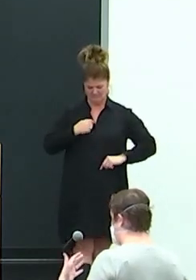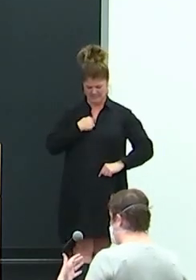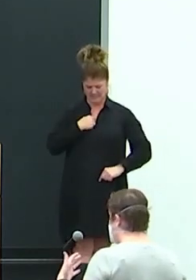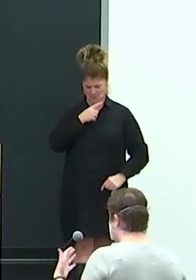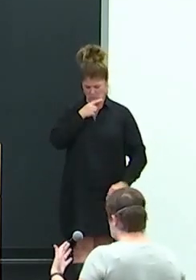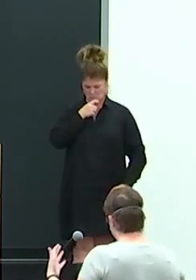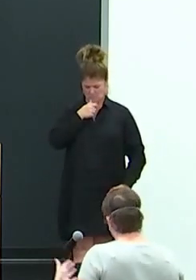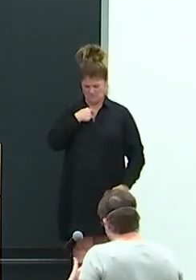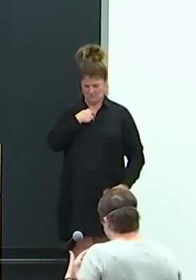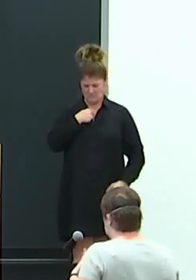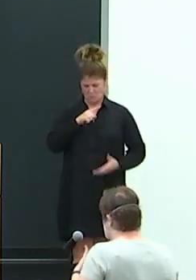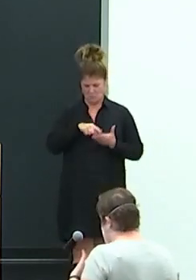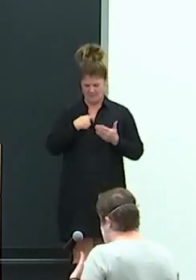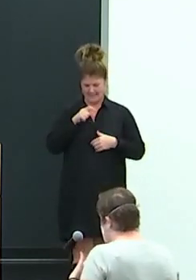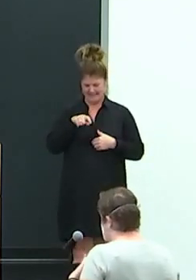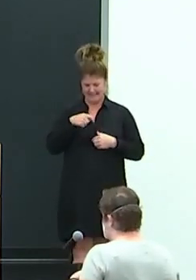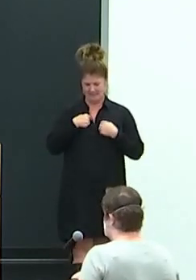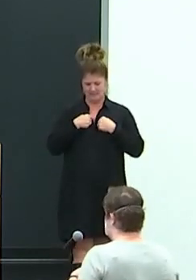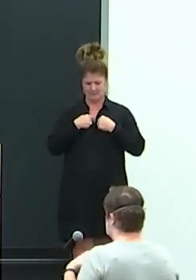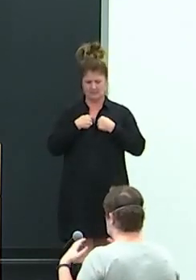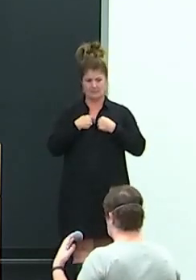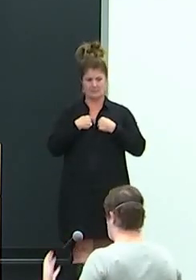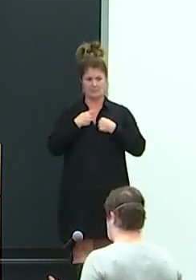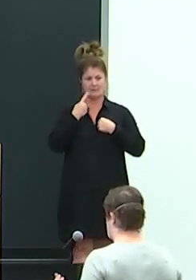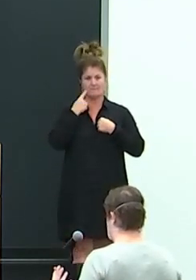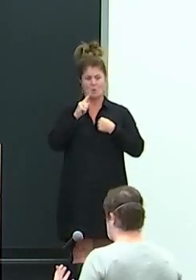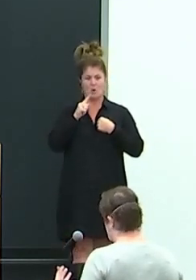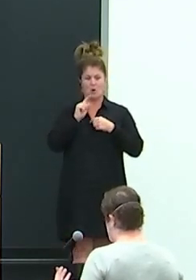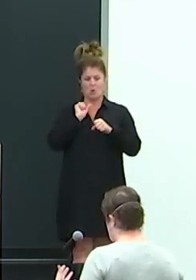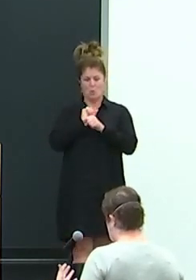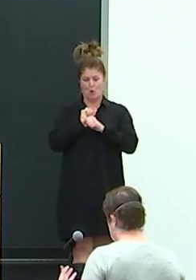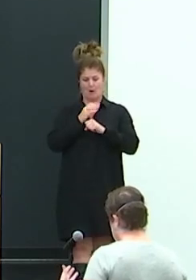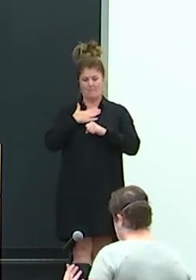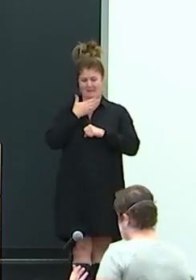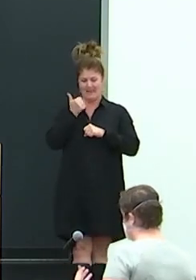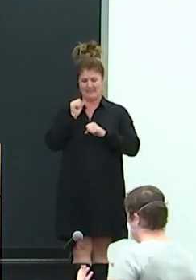out what you need to be able to work in your best way.